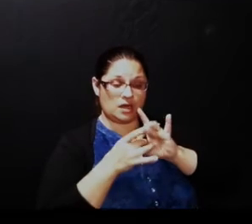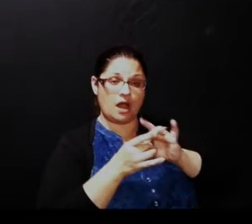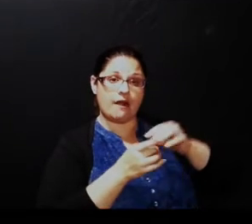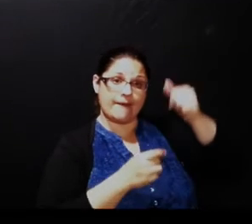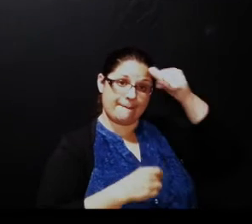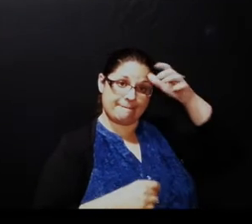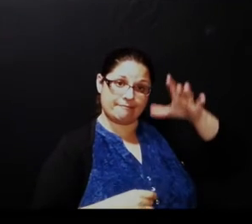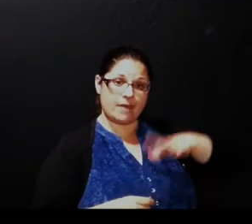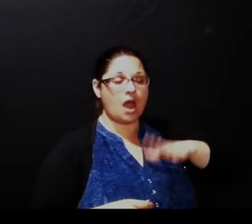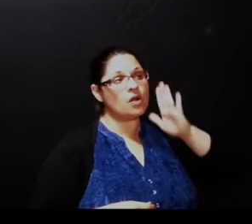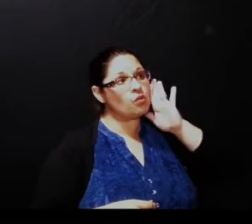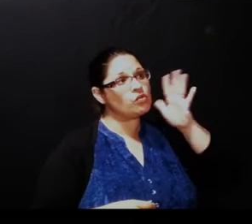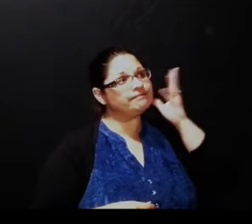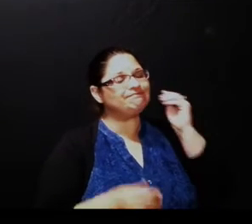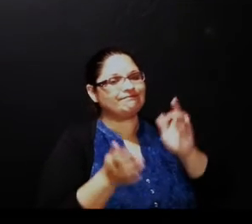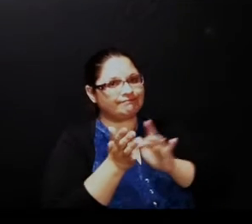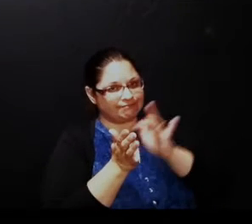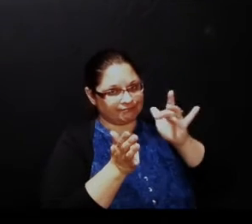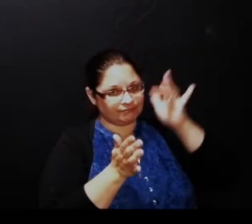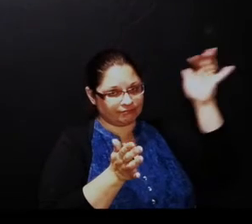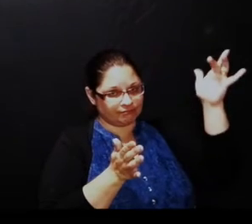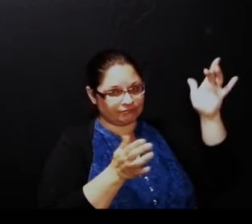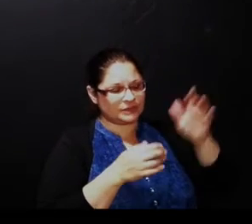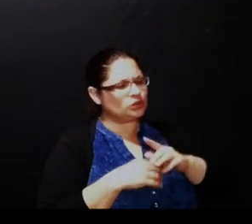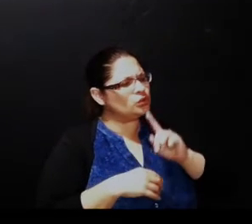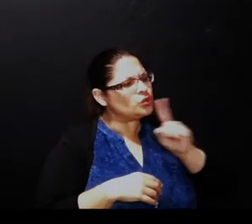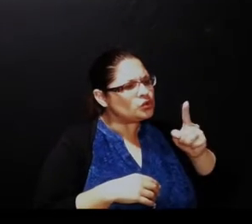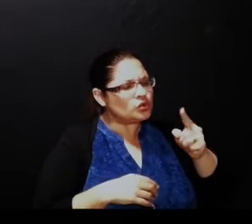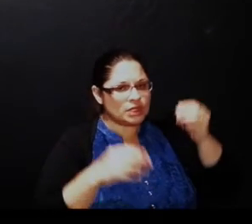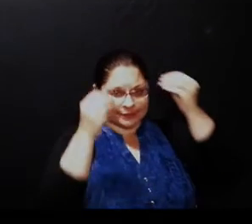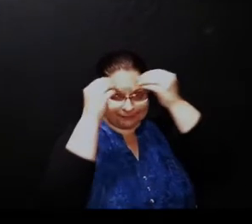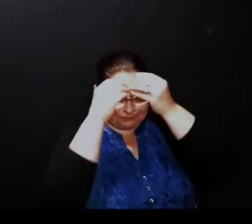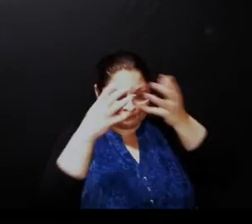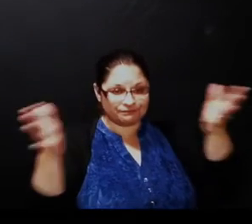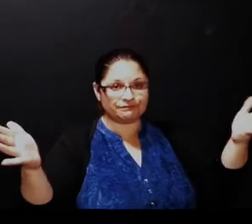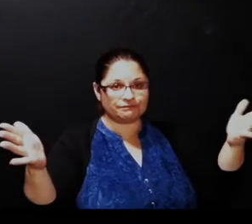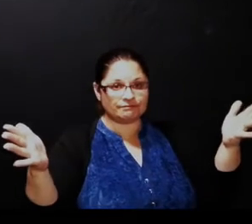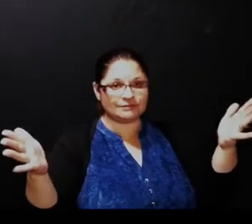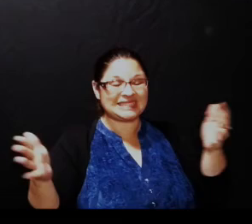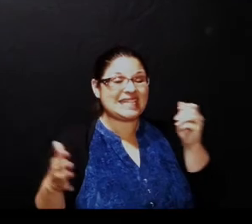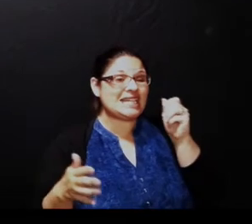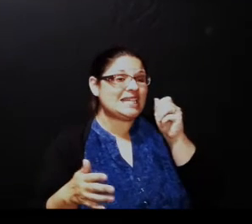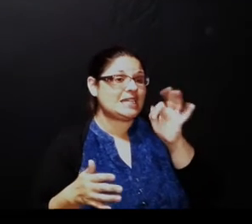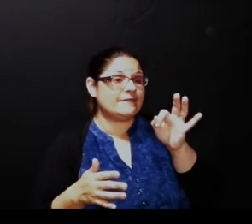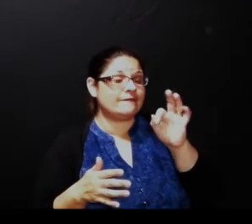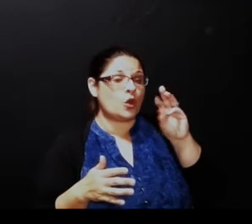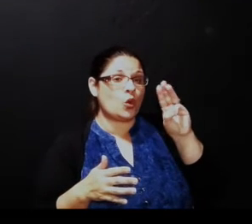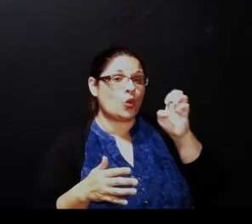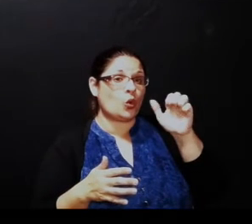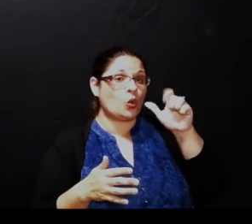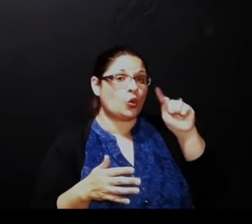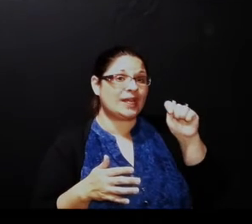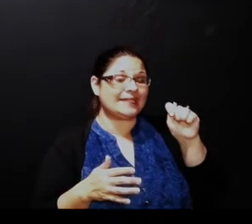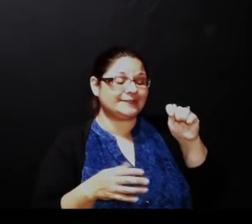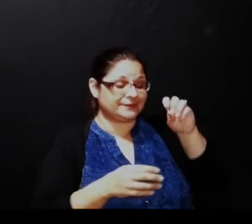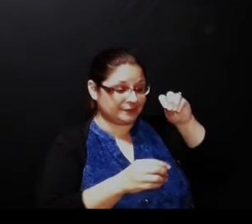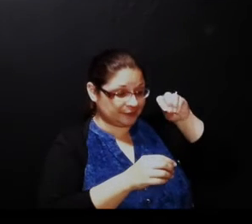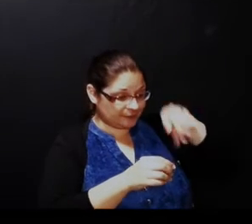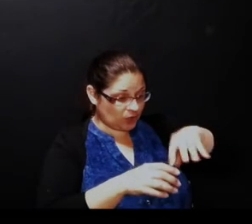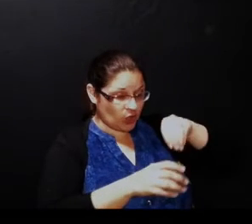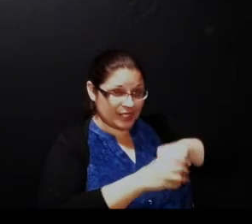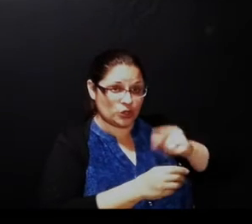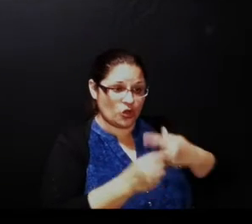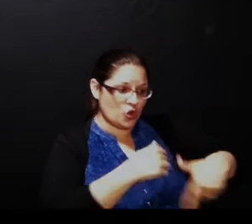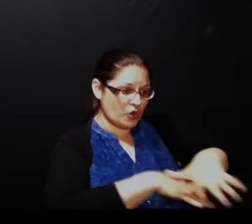glorified. Verily, verily, I say unto you, except a corn of wheat fall into the ground and die, it abideth